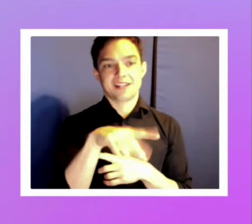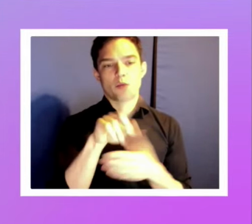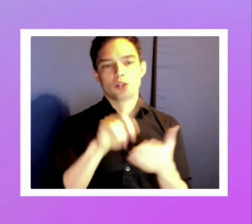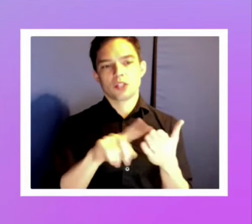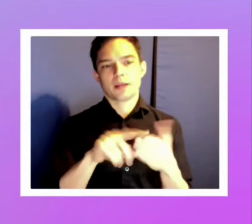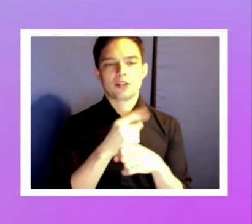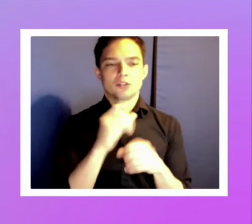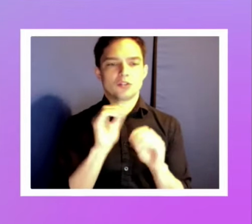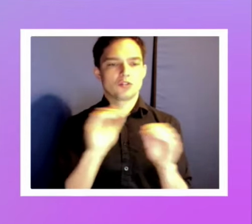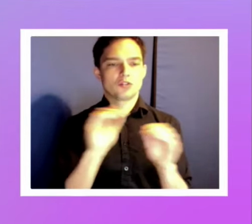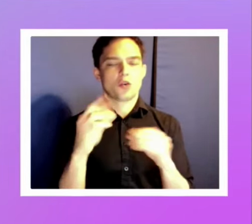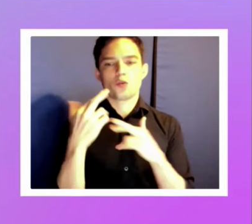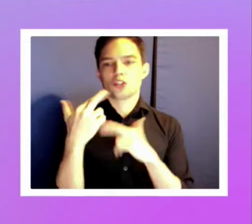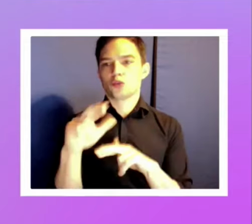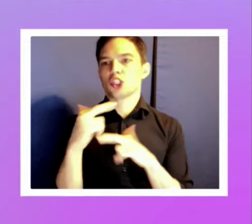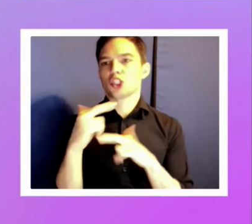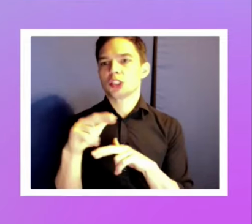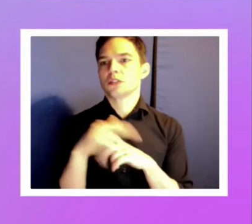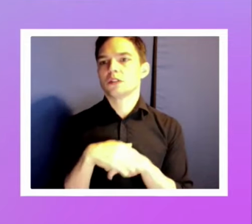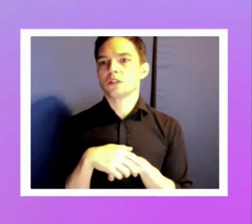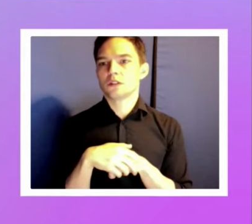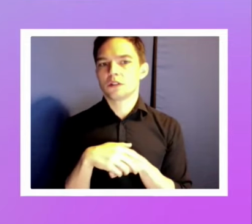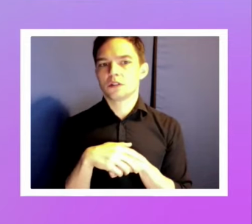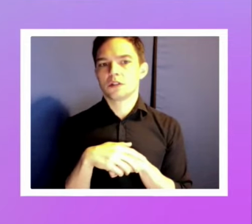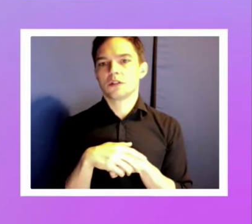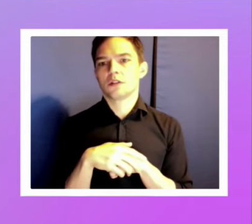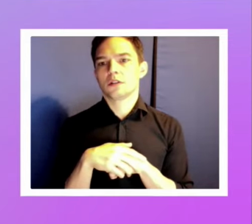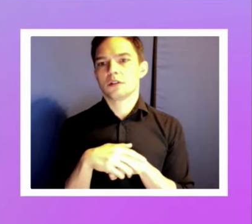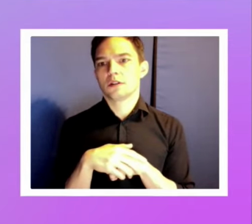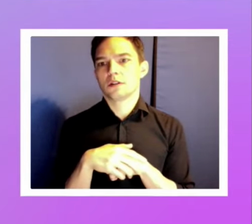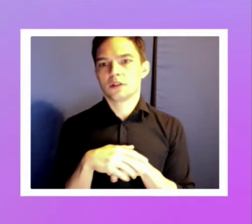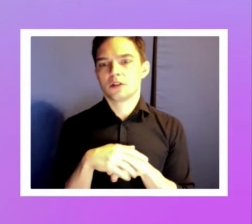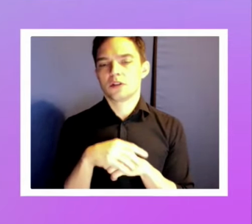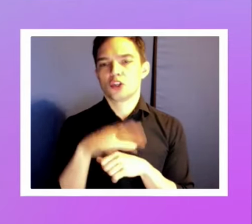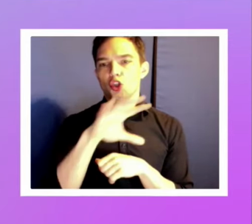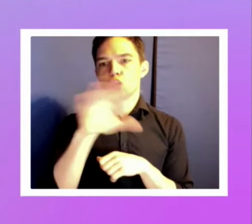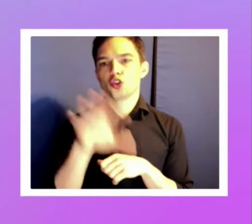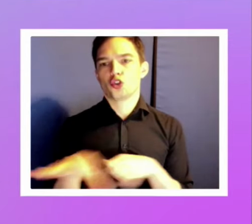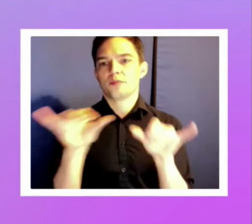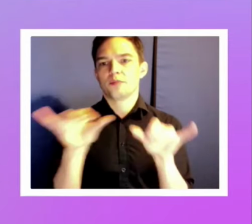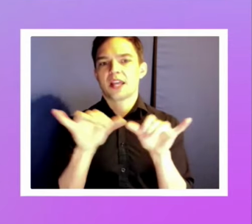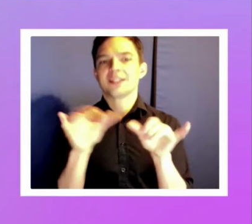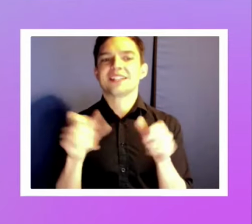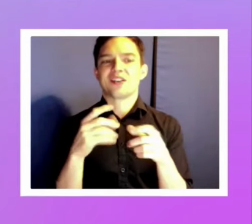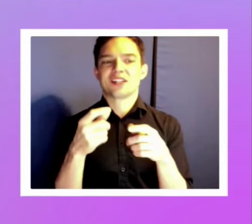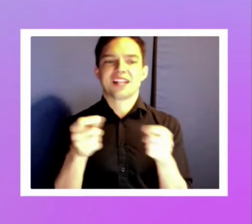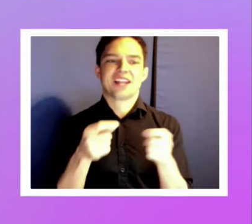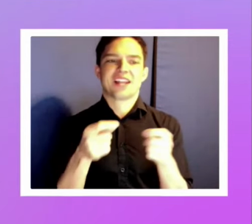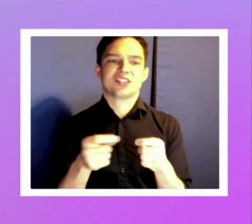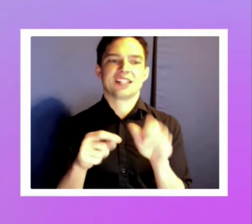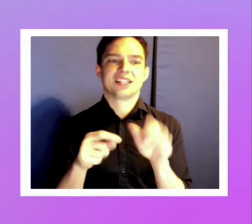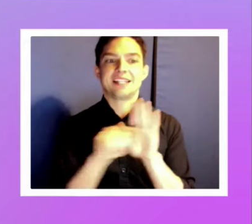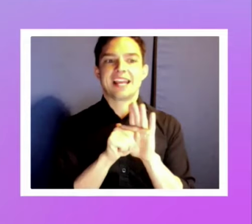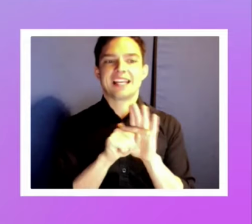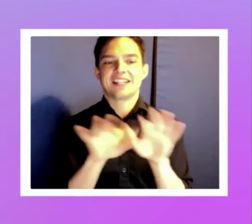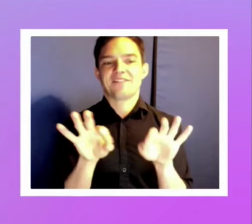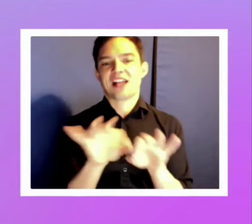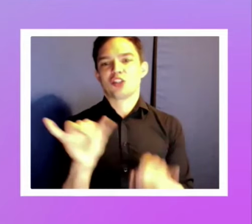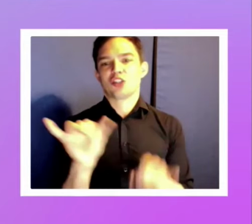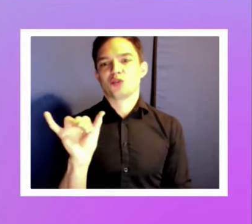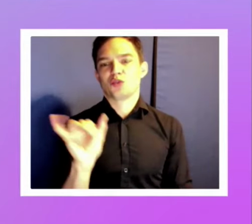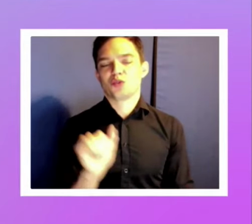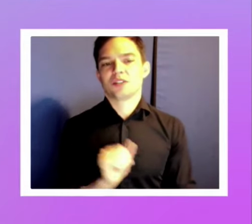don't restrict the zoom size, can now handle negative values. And